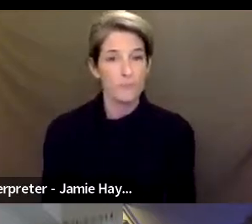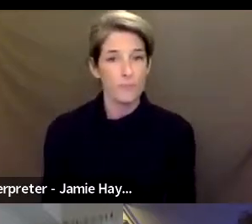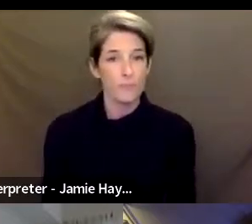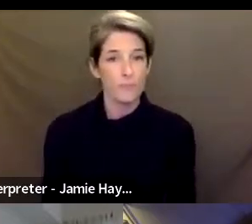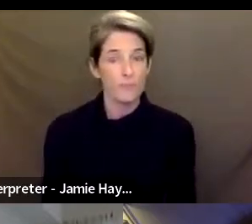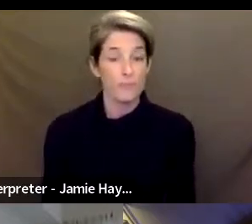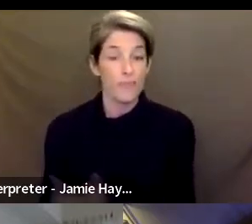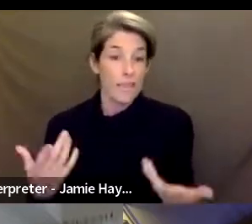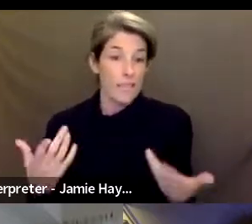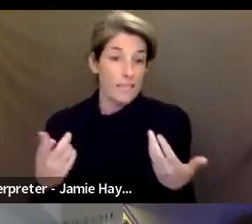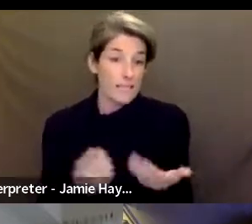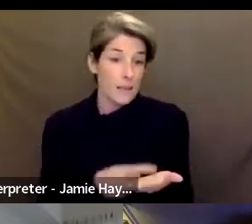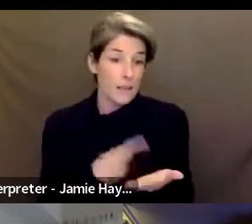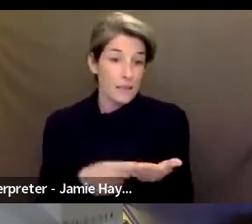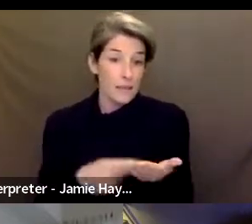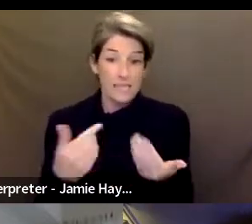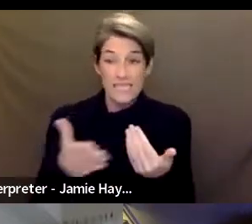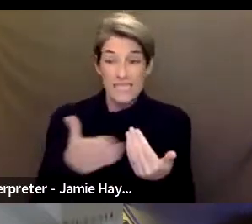some people.